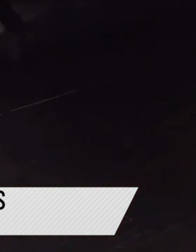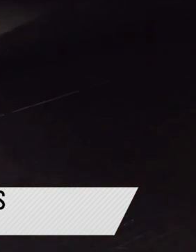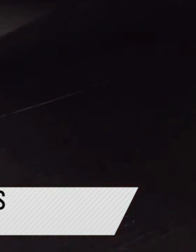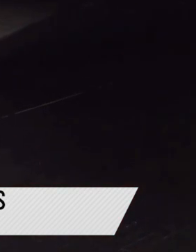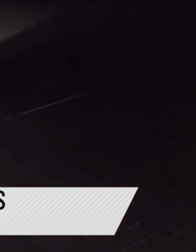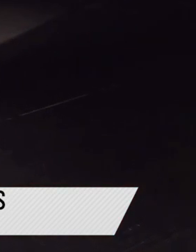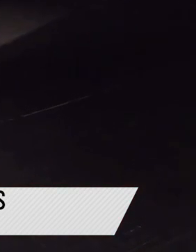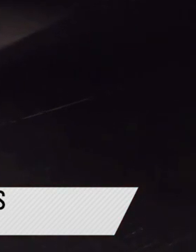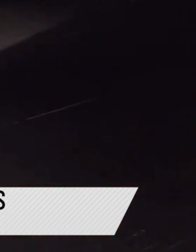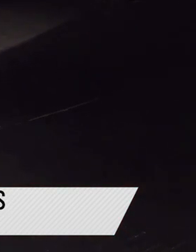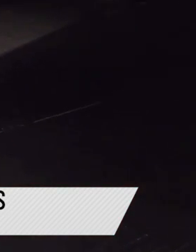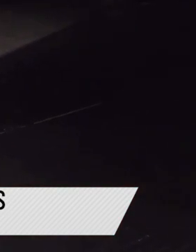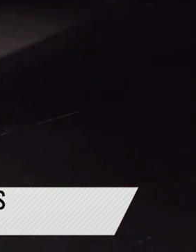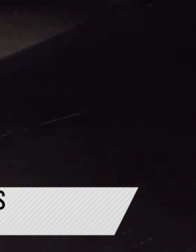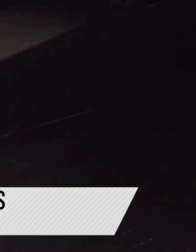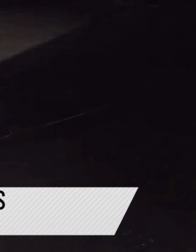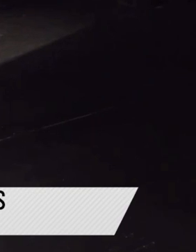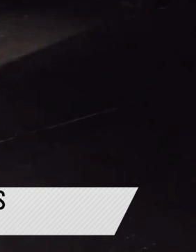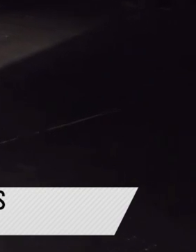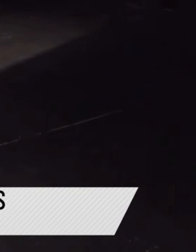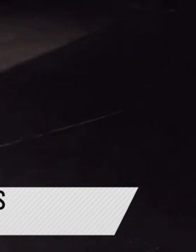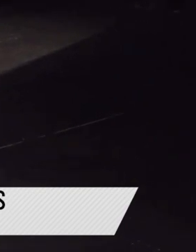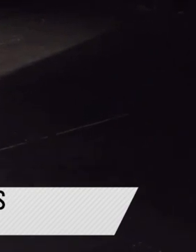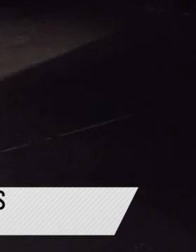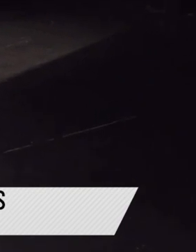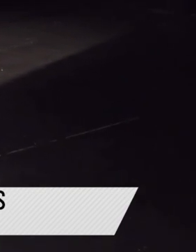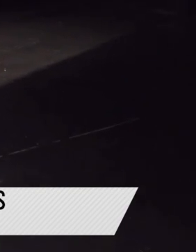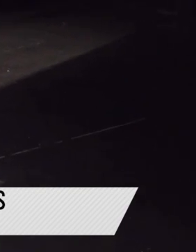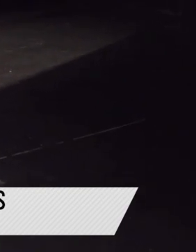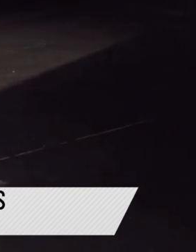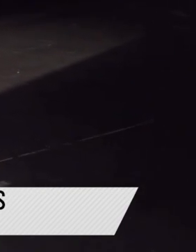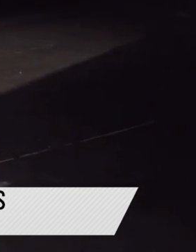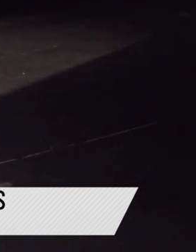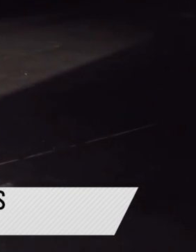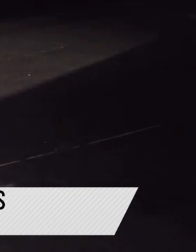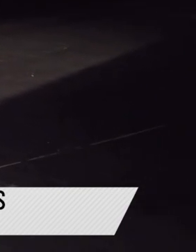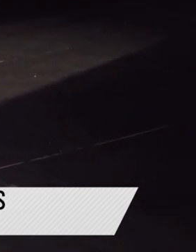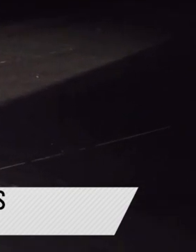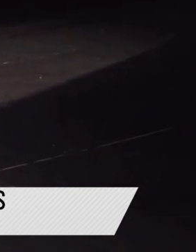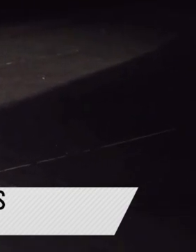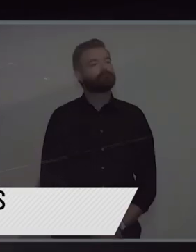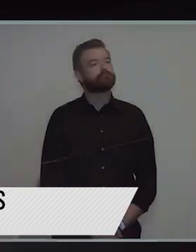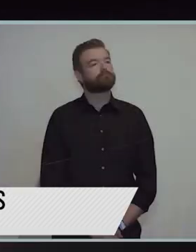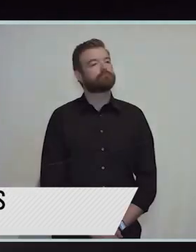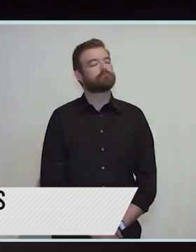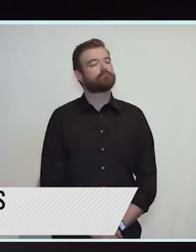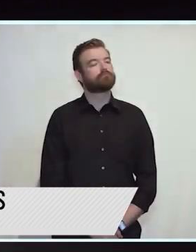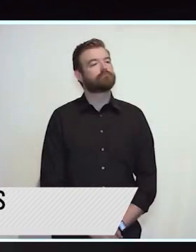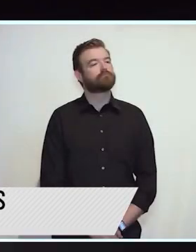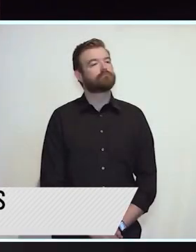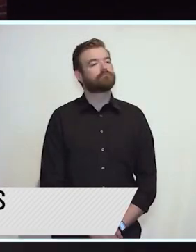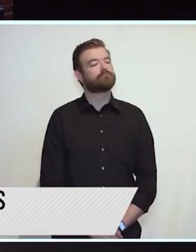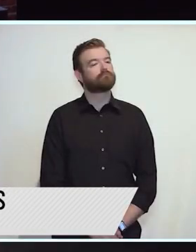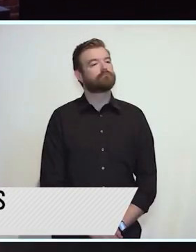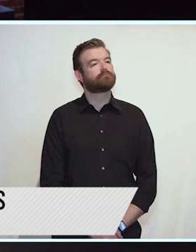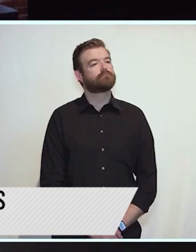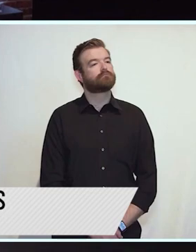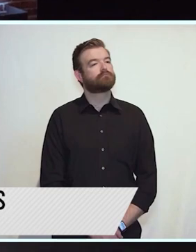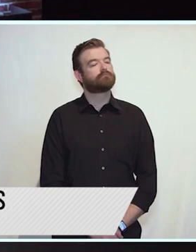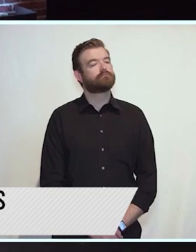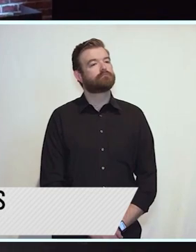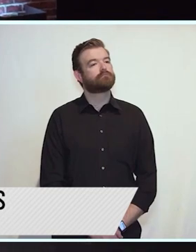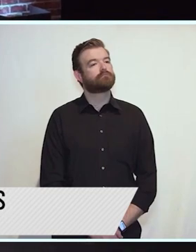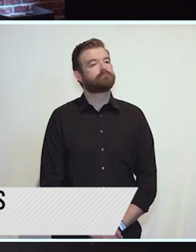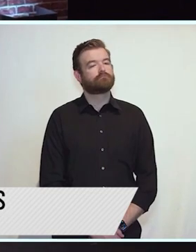seems like there was some things that were lacking on the testing end of this, you know, almost two years into this pandemic. You would think